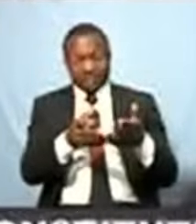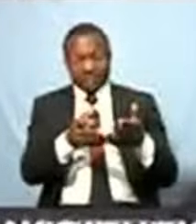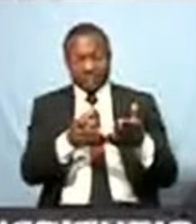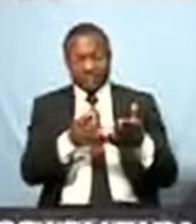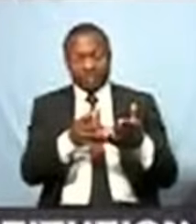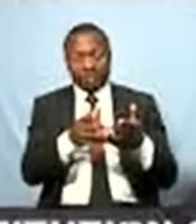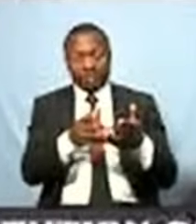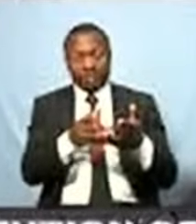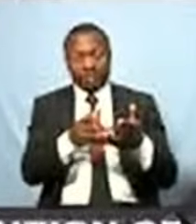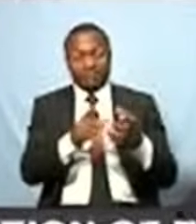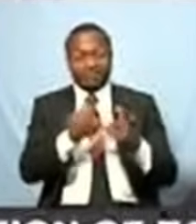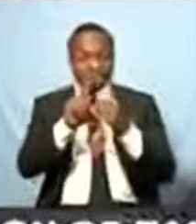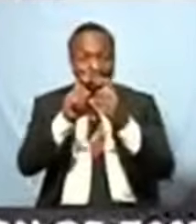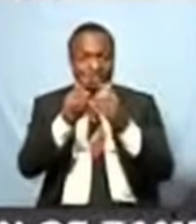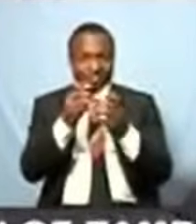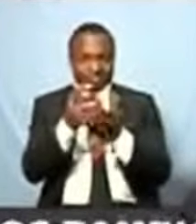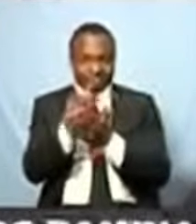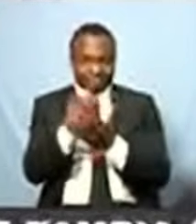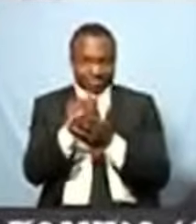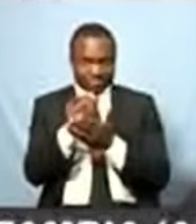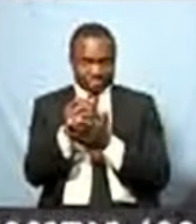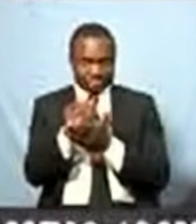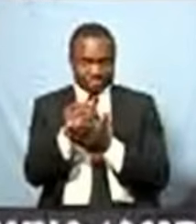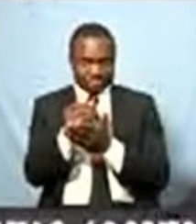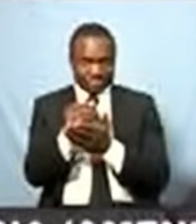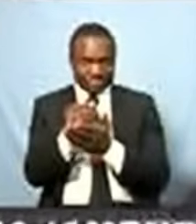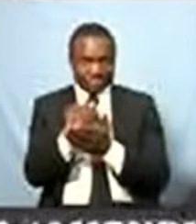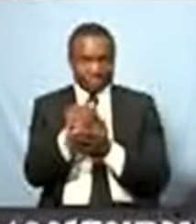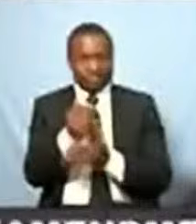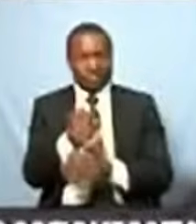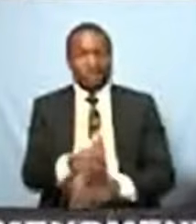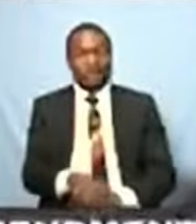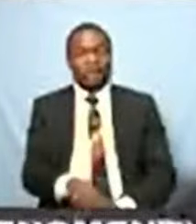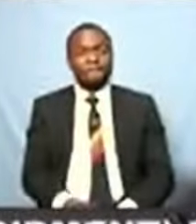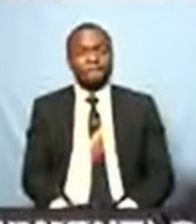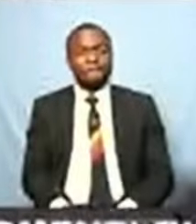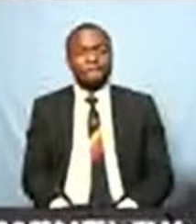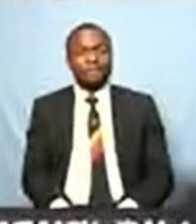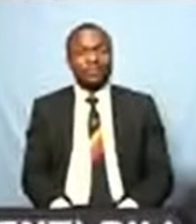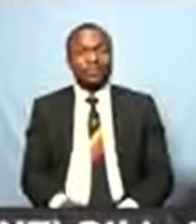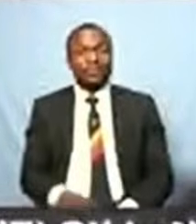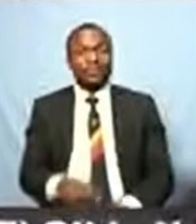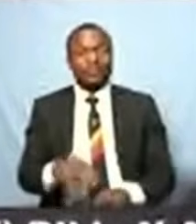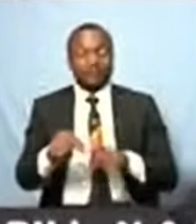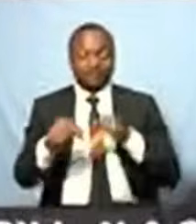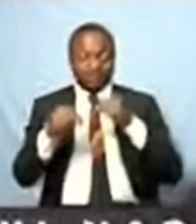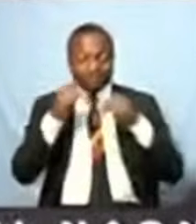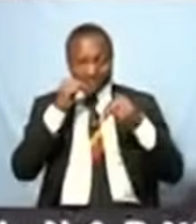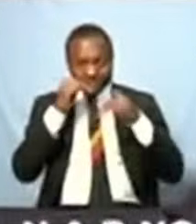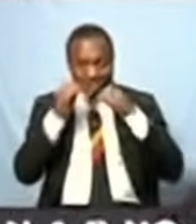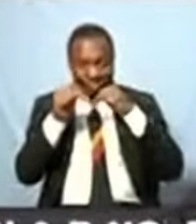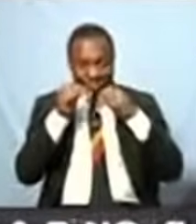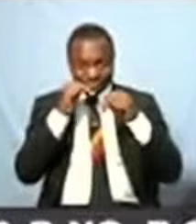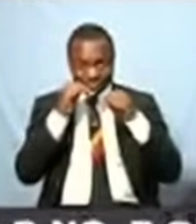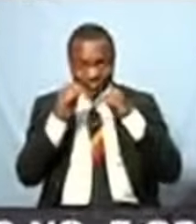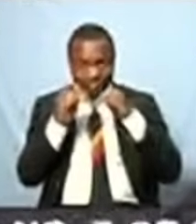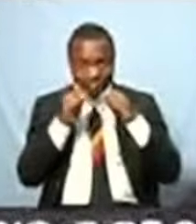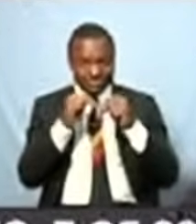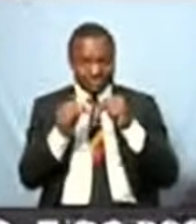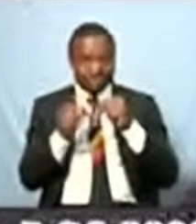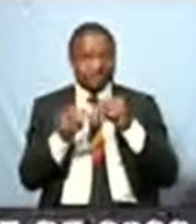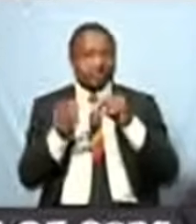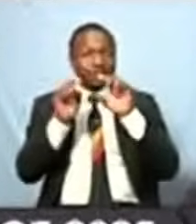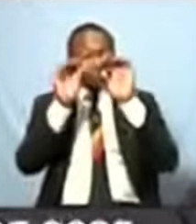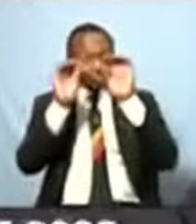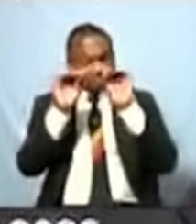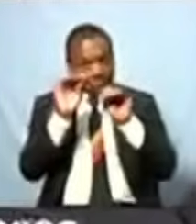space, which led to, among other measures, negotiating and restructuring